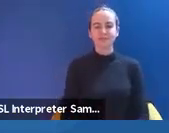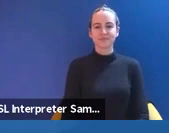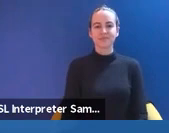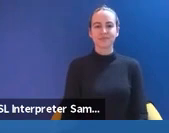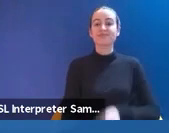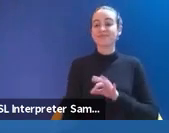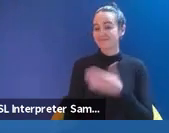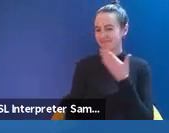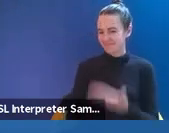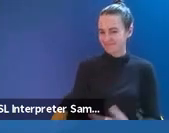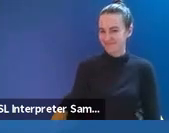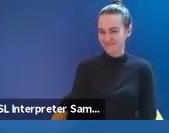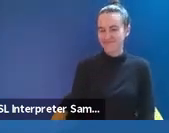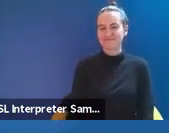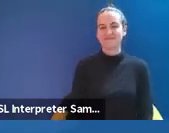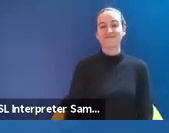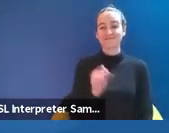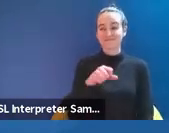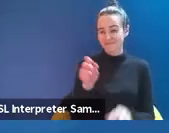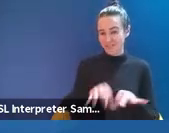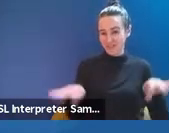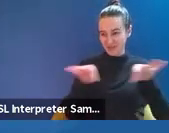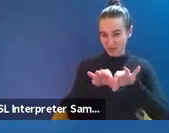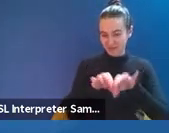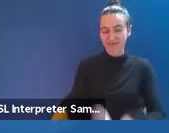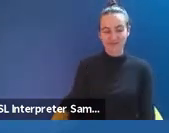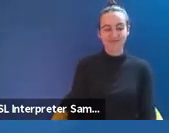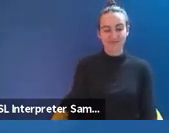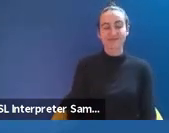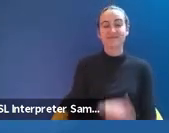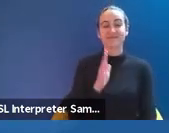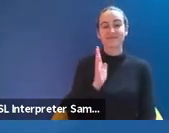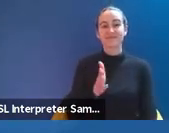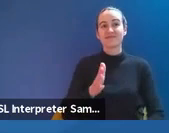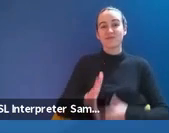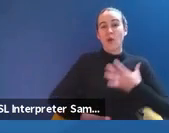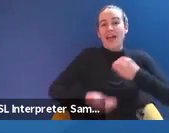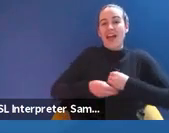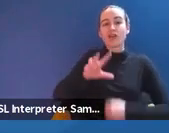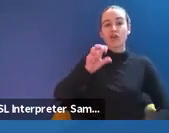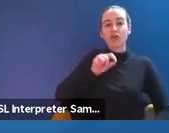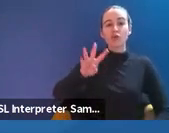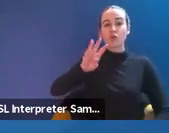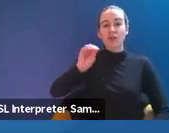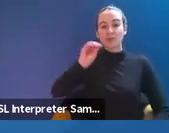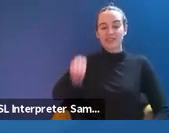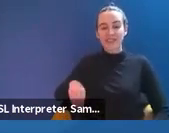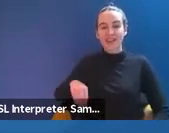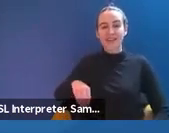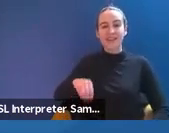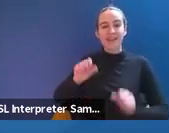Thank you. Yes, that's important. It does add about 30 to 40% just to be able to lip read